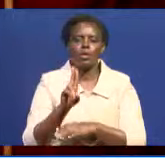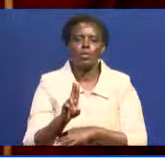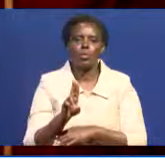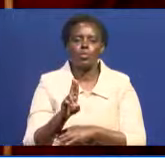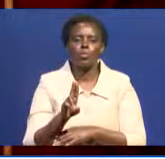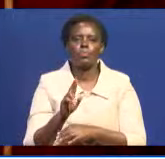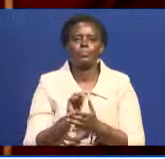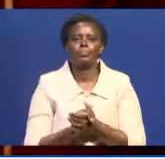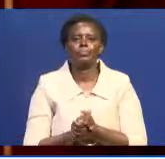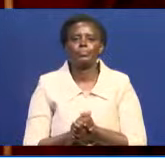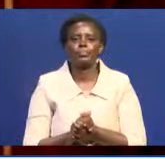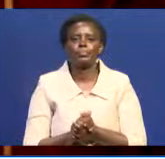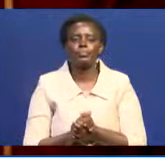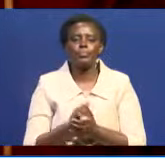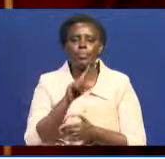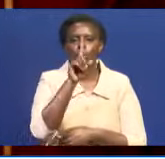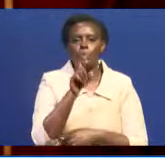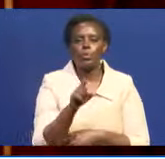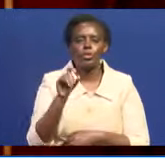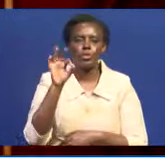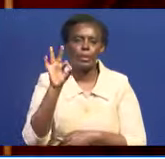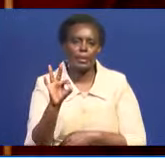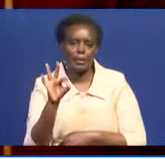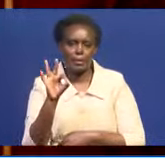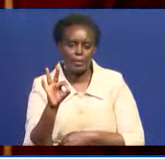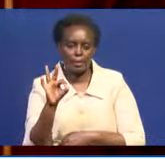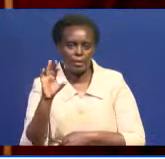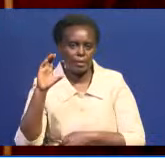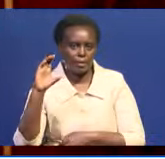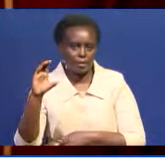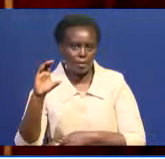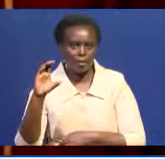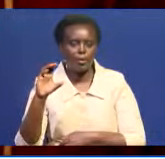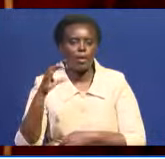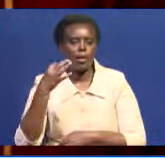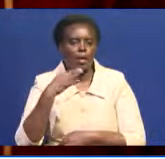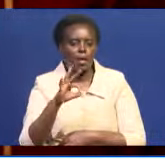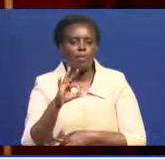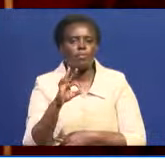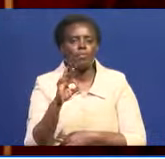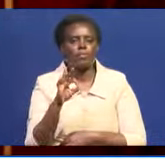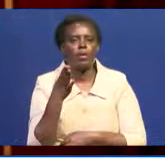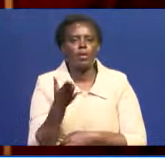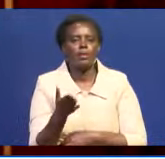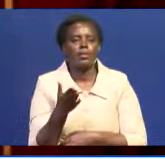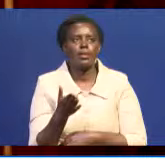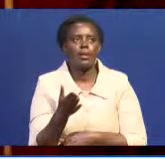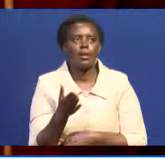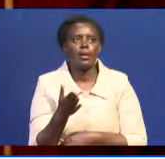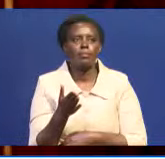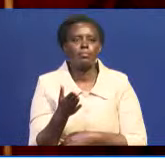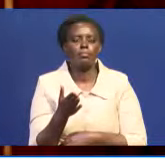C, Mr. Speaker, is on whether